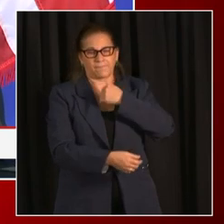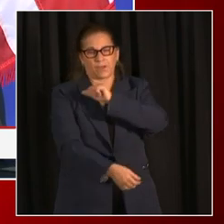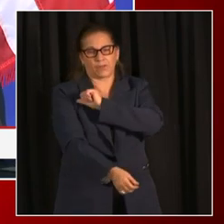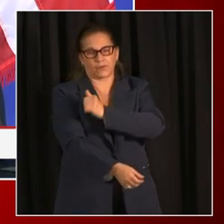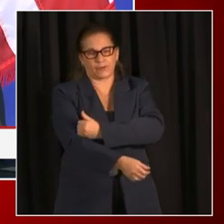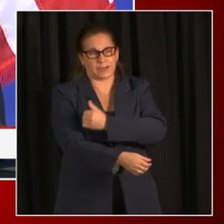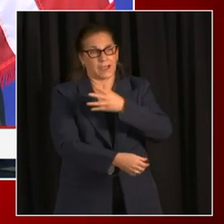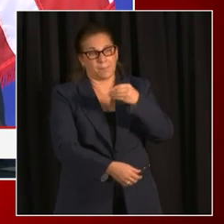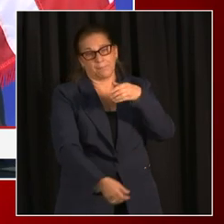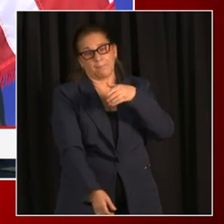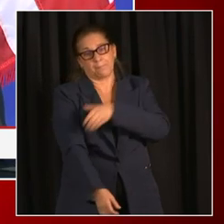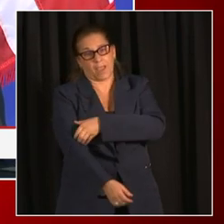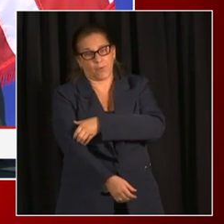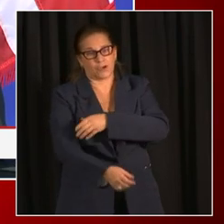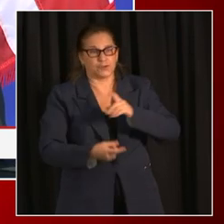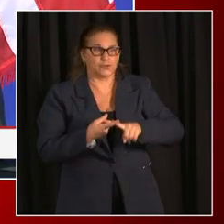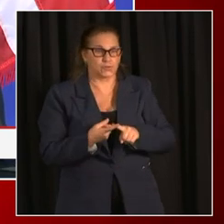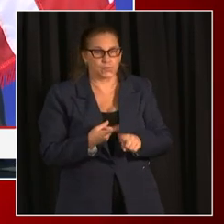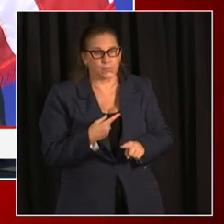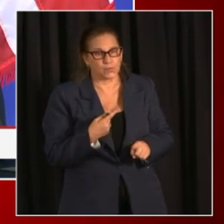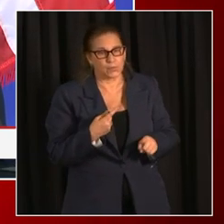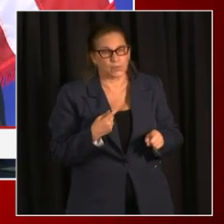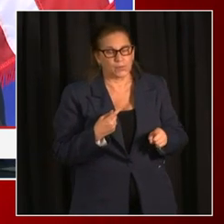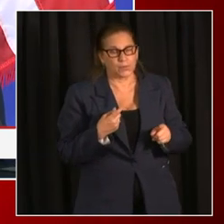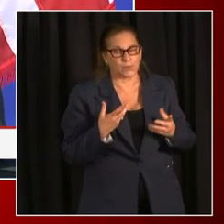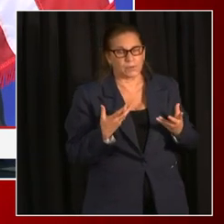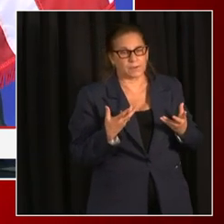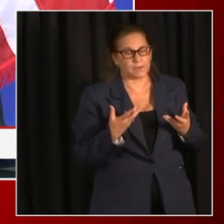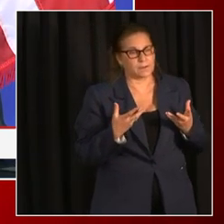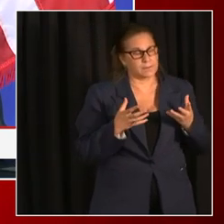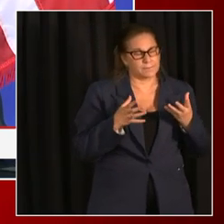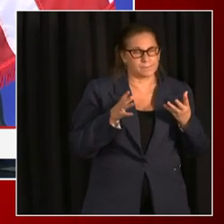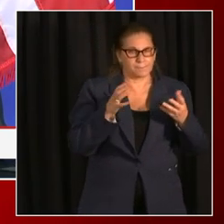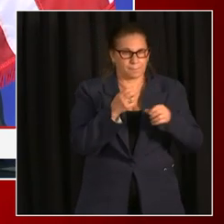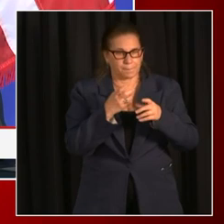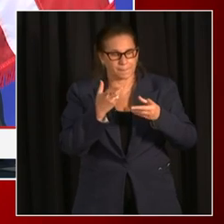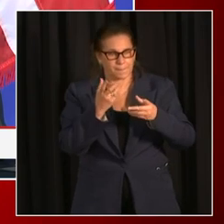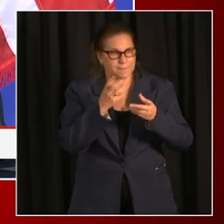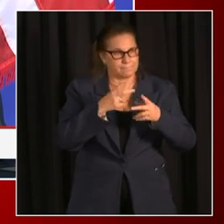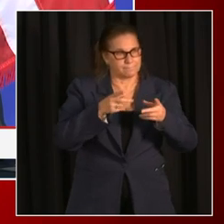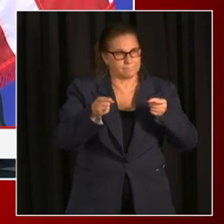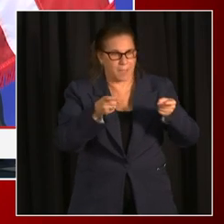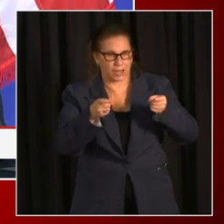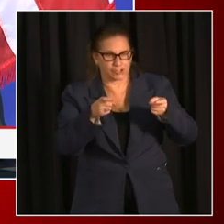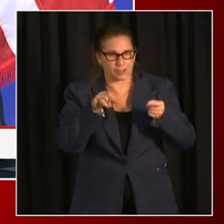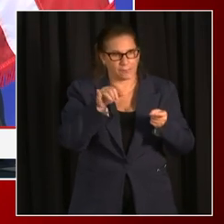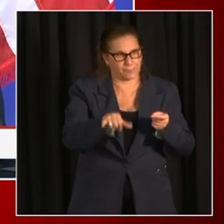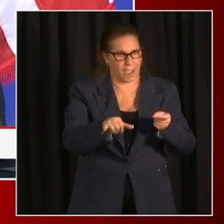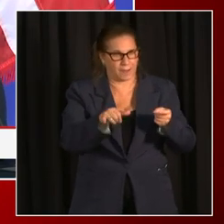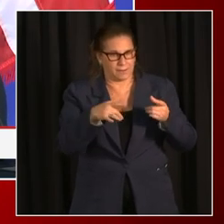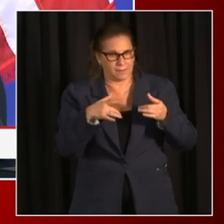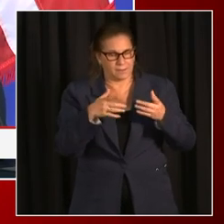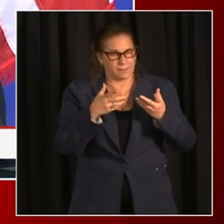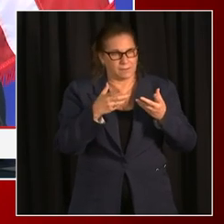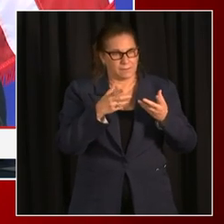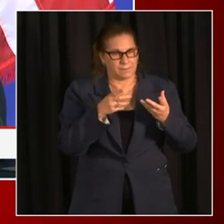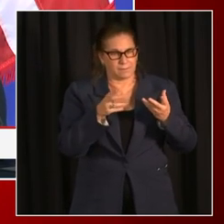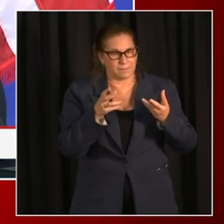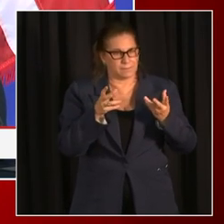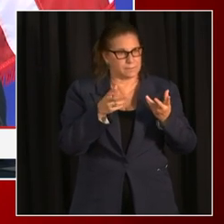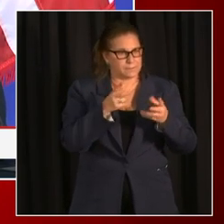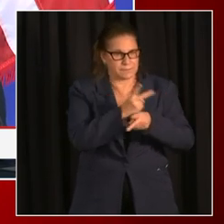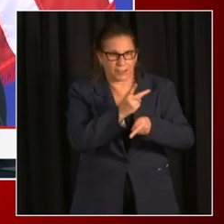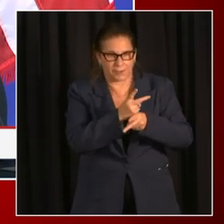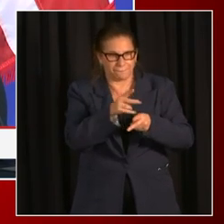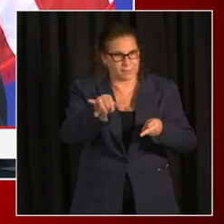power to assist with that enforcement. So just to be clear on the police, if an officer is on patrol duty and